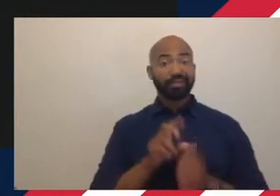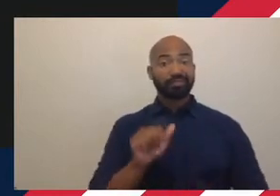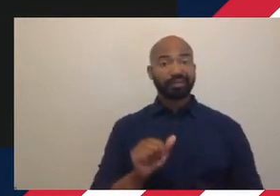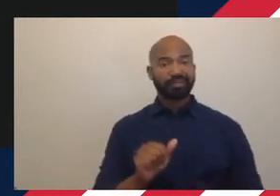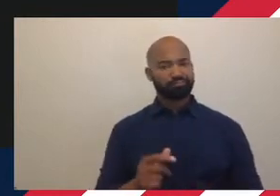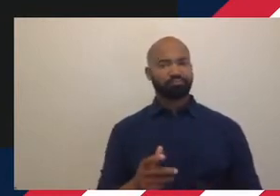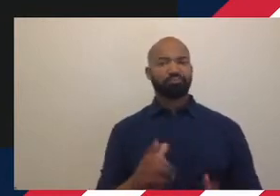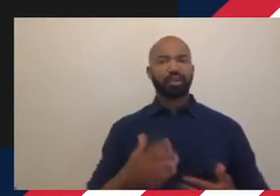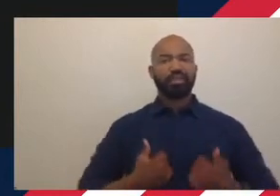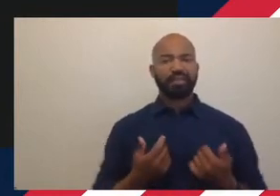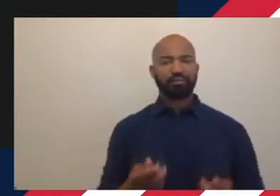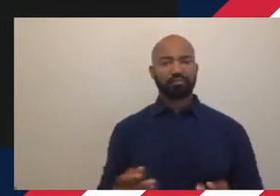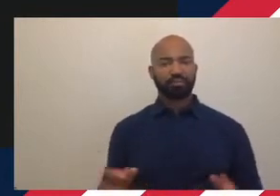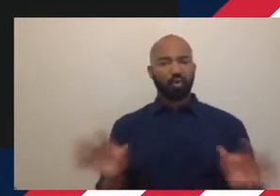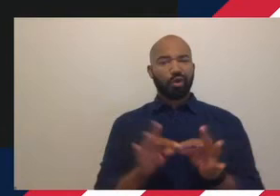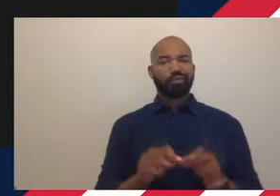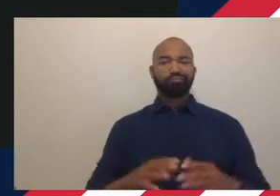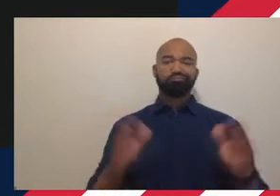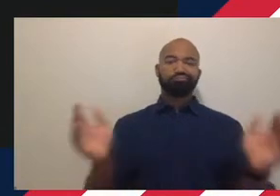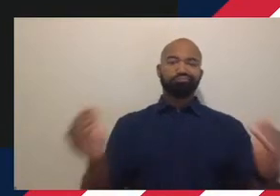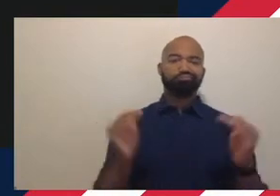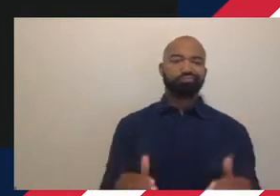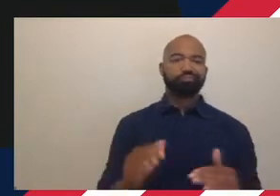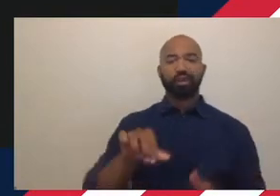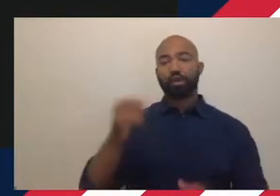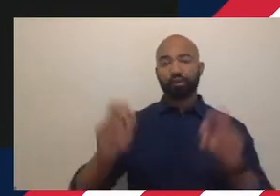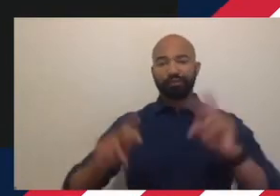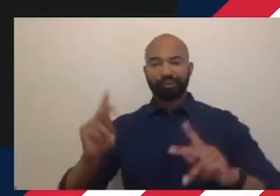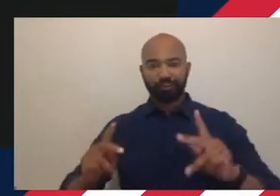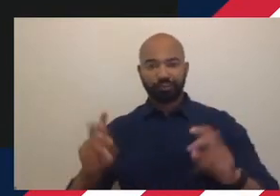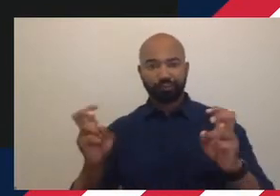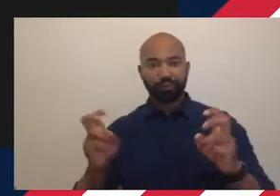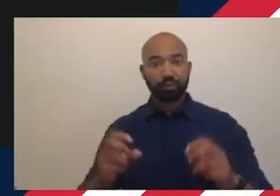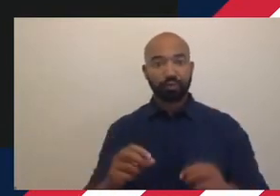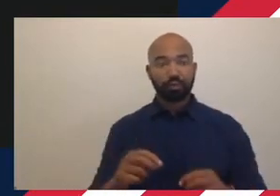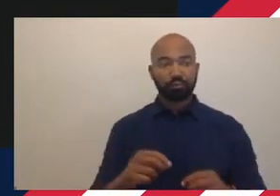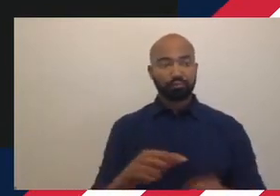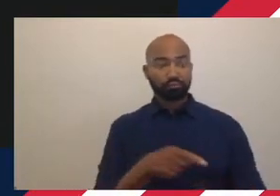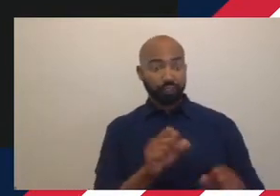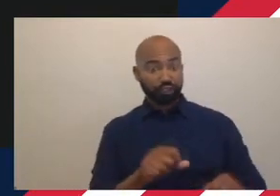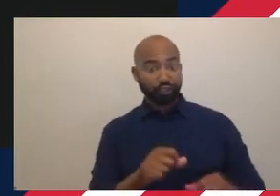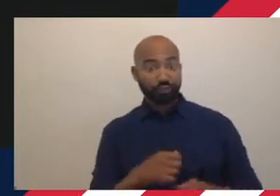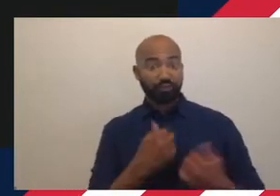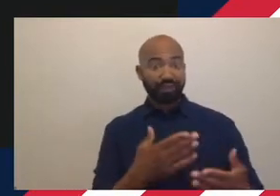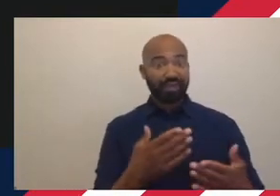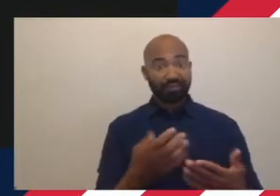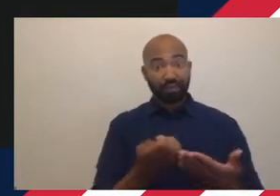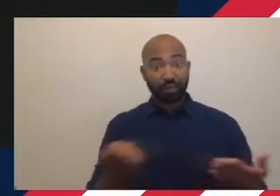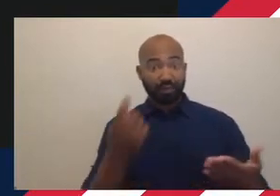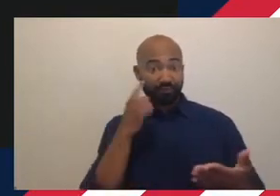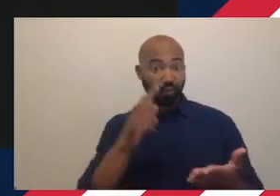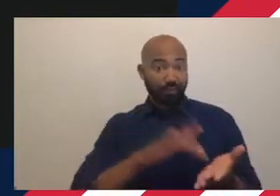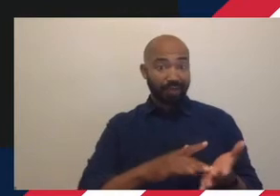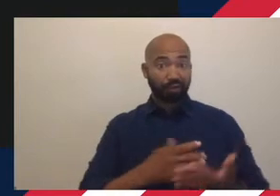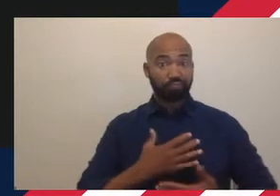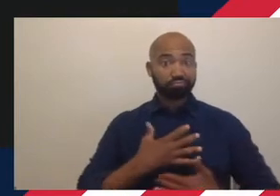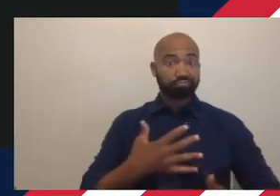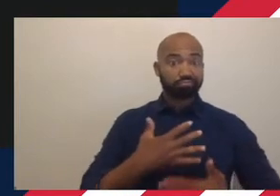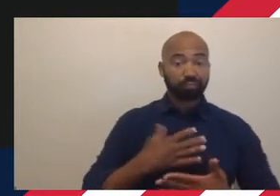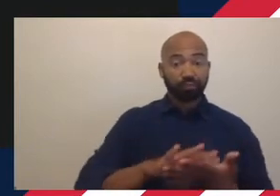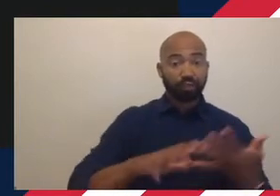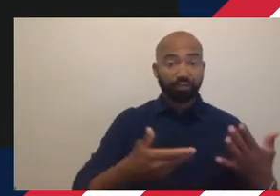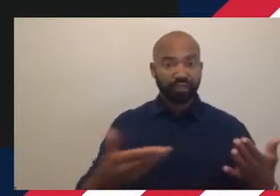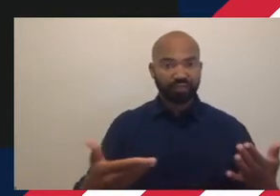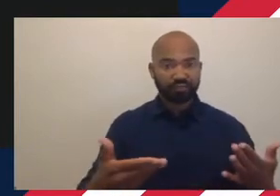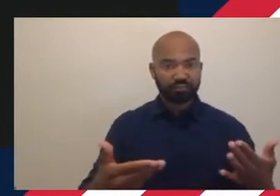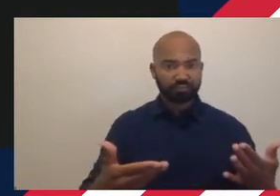less, and deciding whether they should get ventilators or other medical equipment. We've seen this in various states, and that just